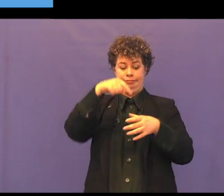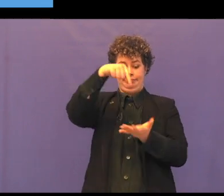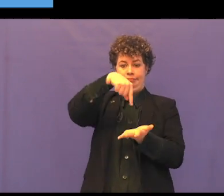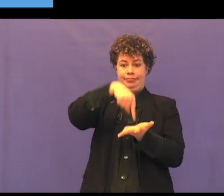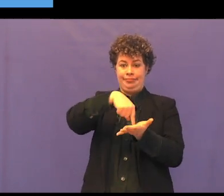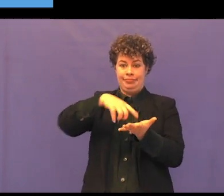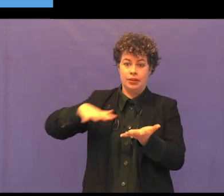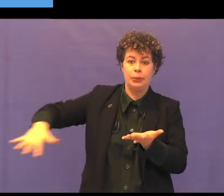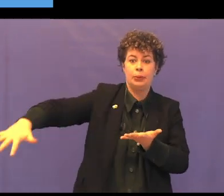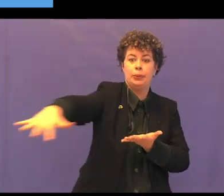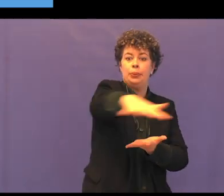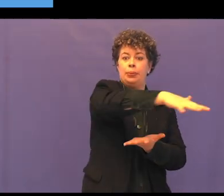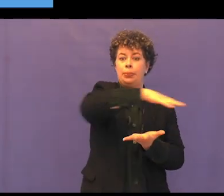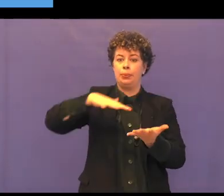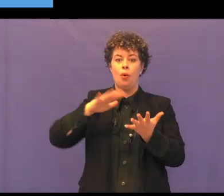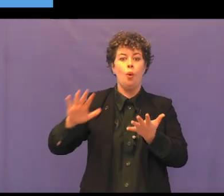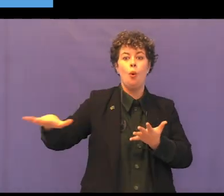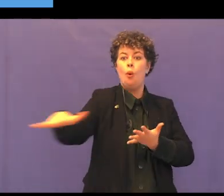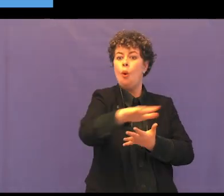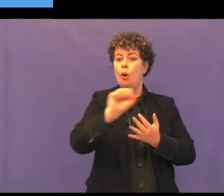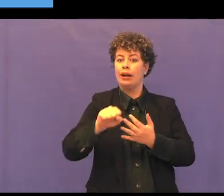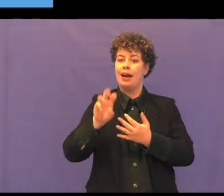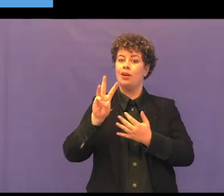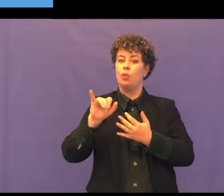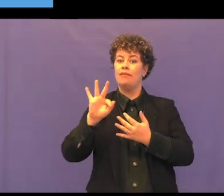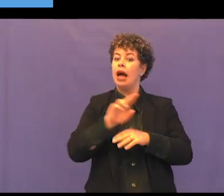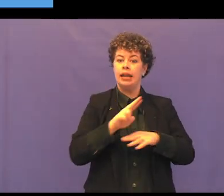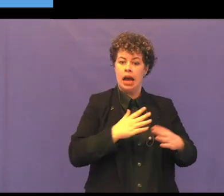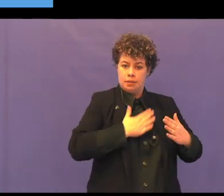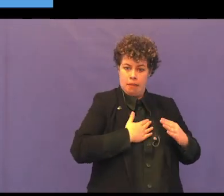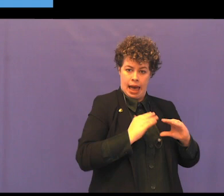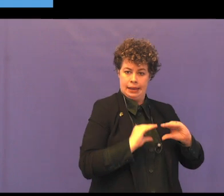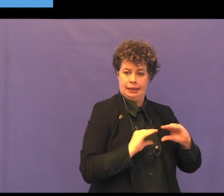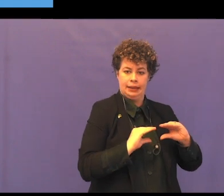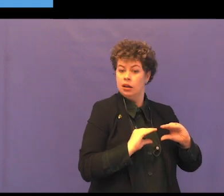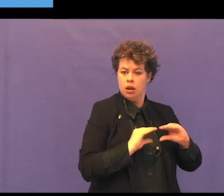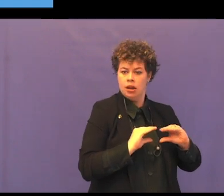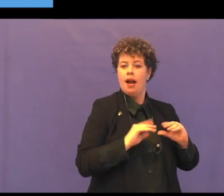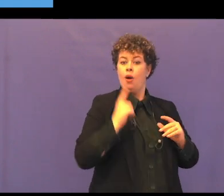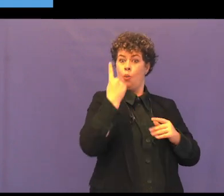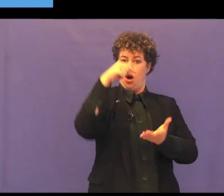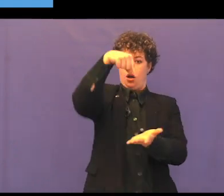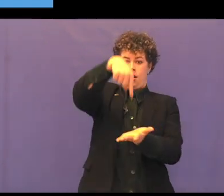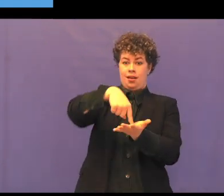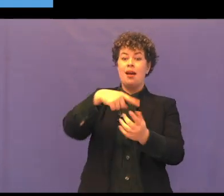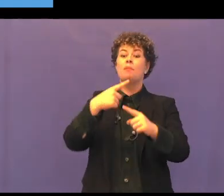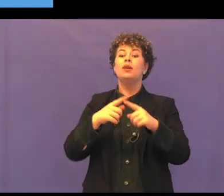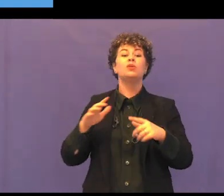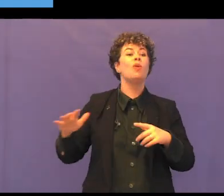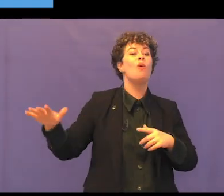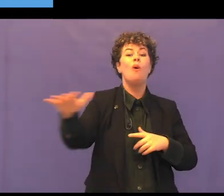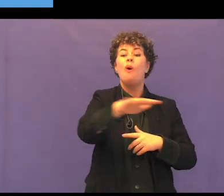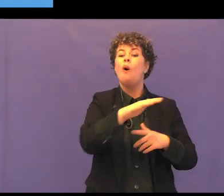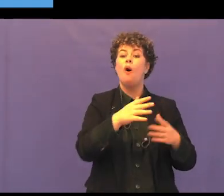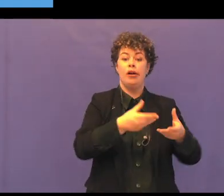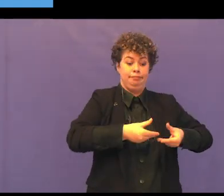recycle a lot of the materials. You reduce energy consumption, where in certain countries in Africa you use things called data mules,